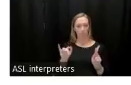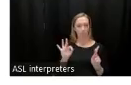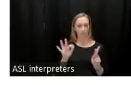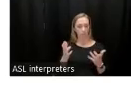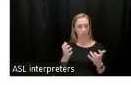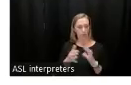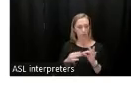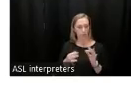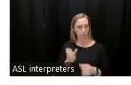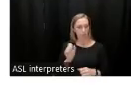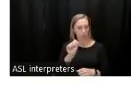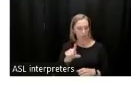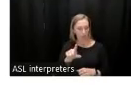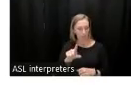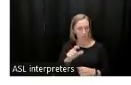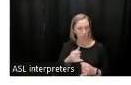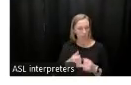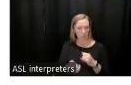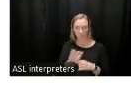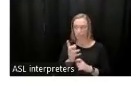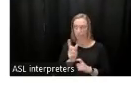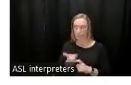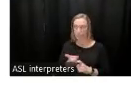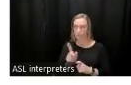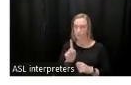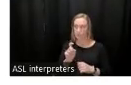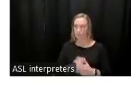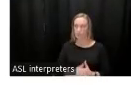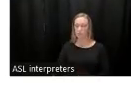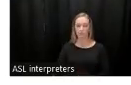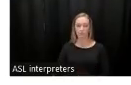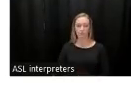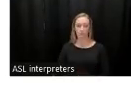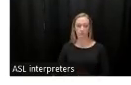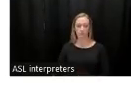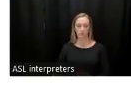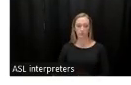like to ask in the last couple of minutes.